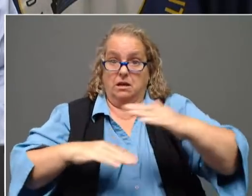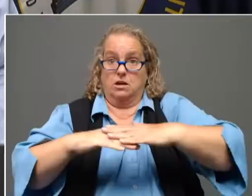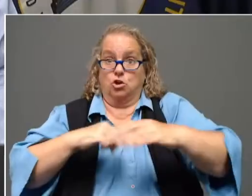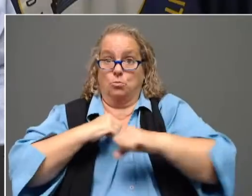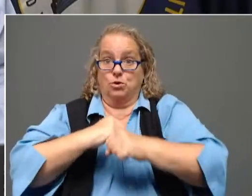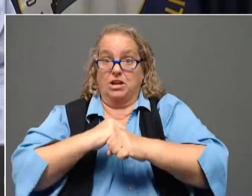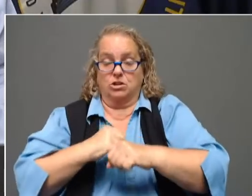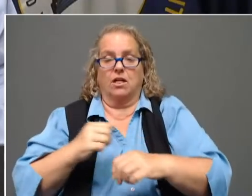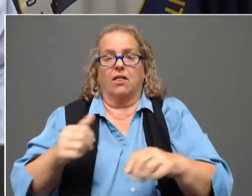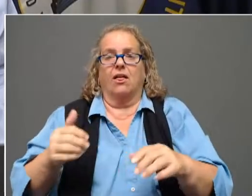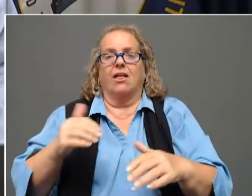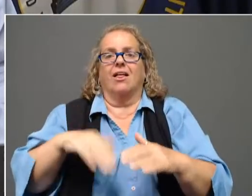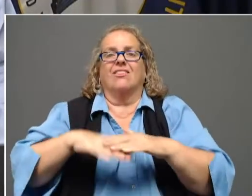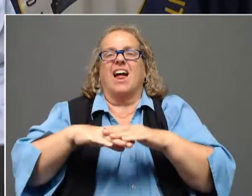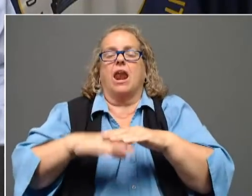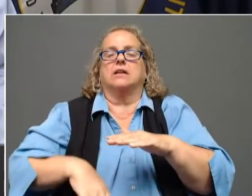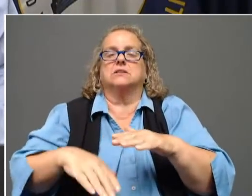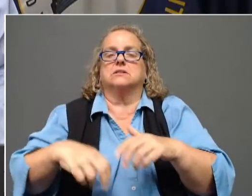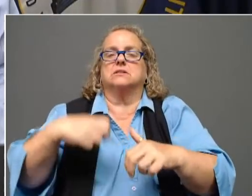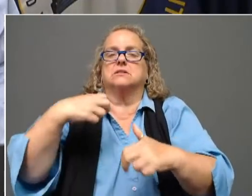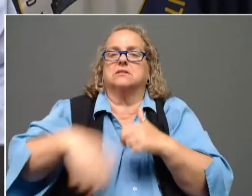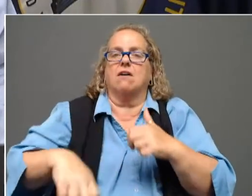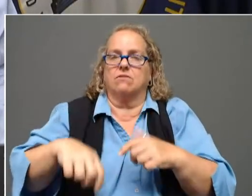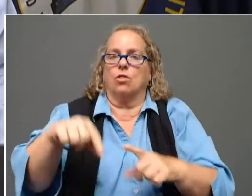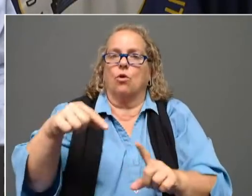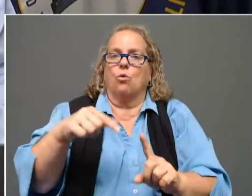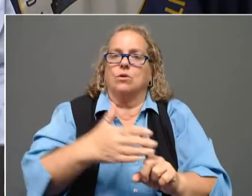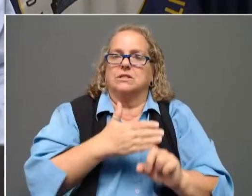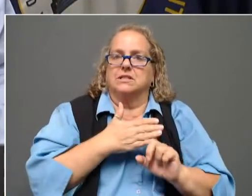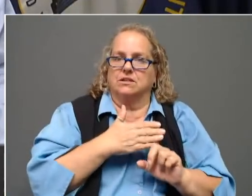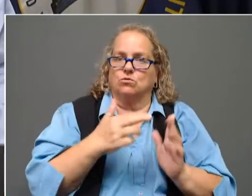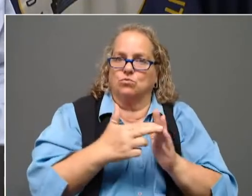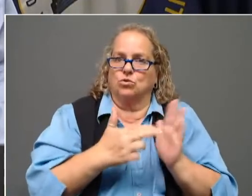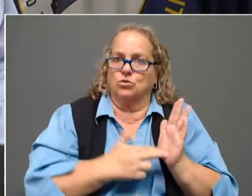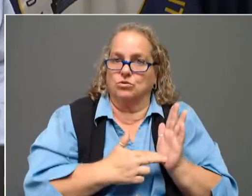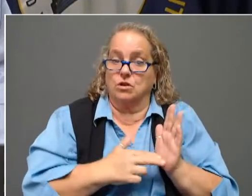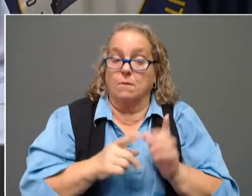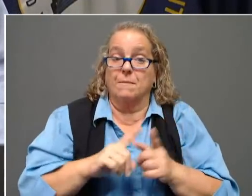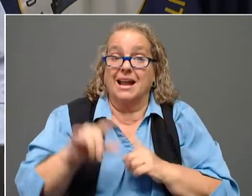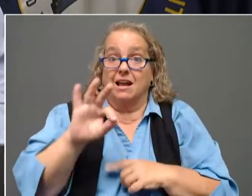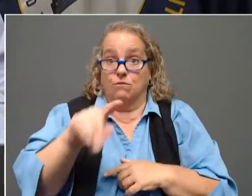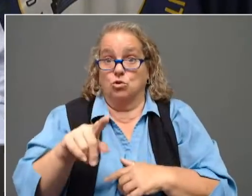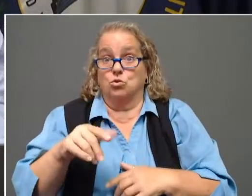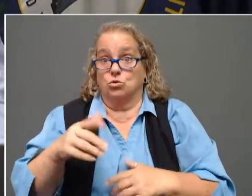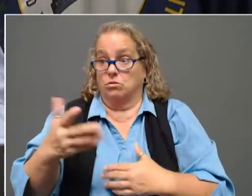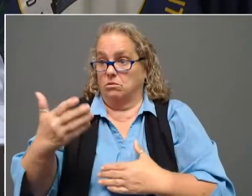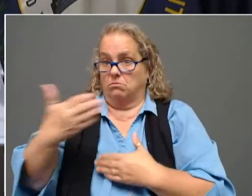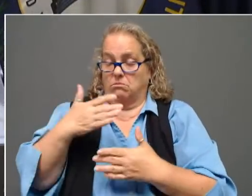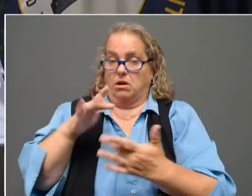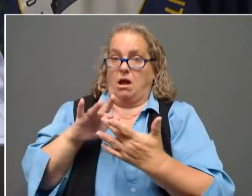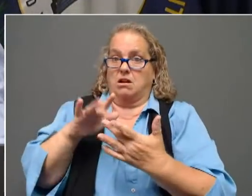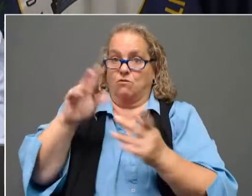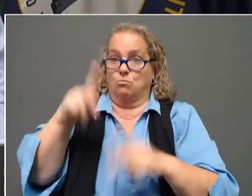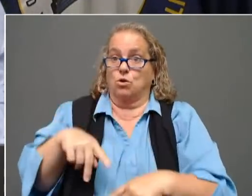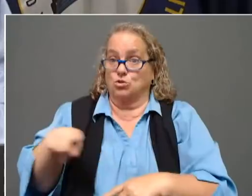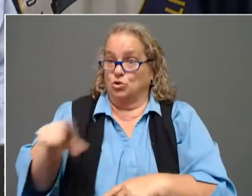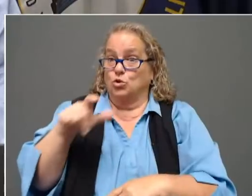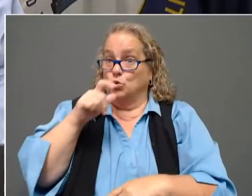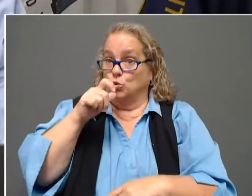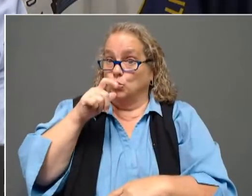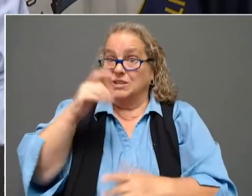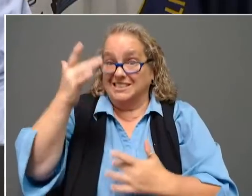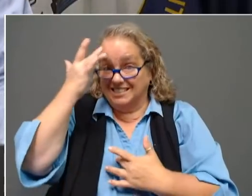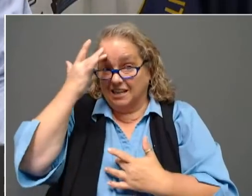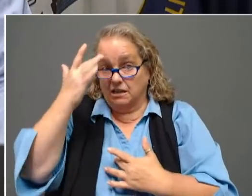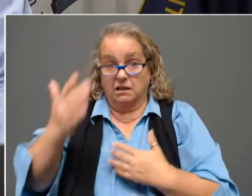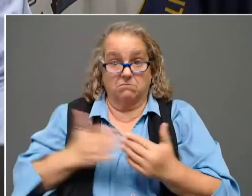the quarantine rules are. But you should, if you come in contact with somebody vaccinated or whether you're vaccinated or